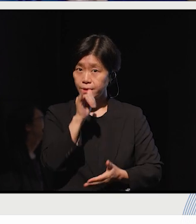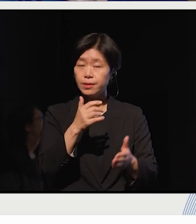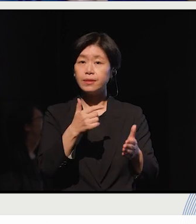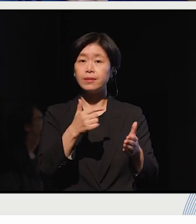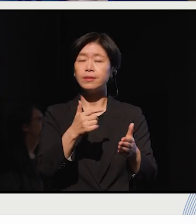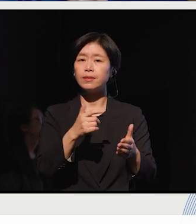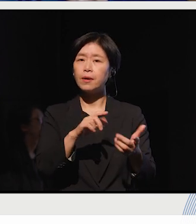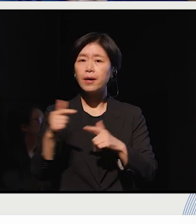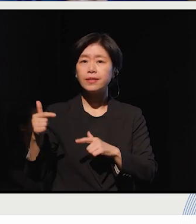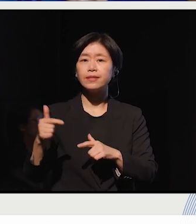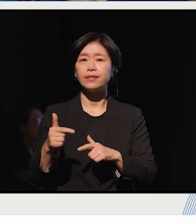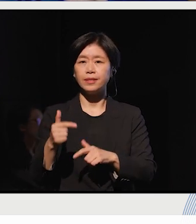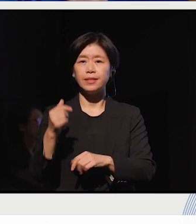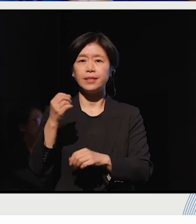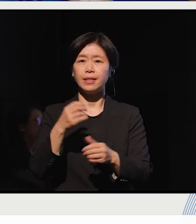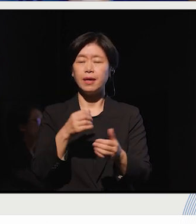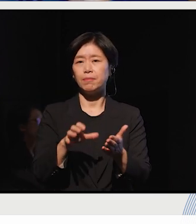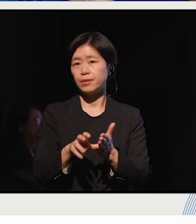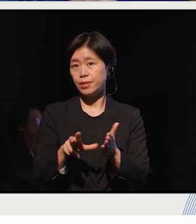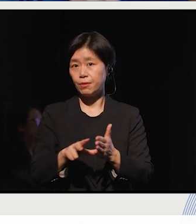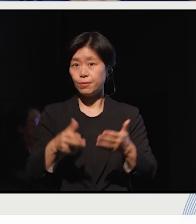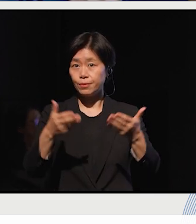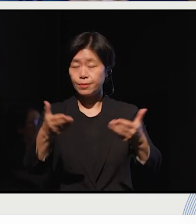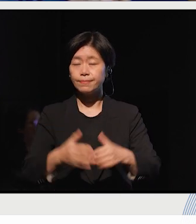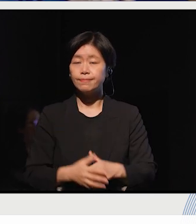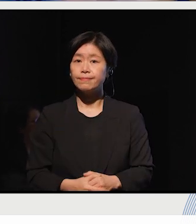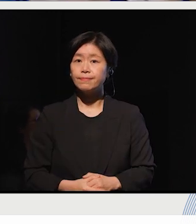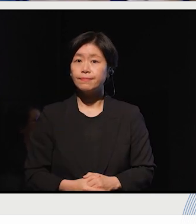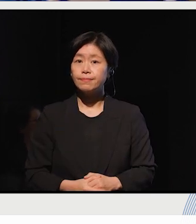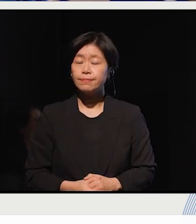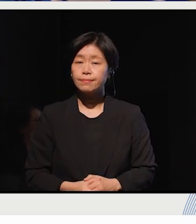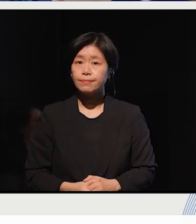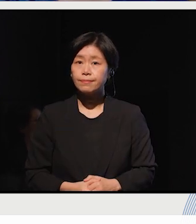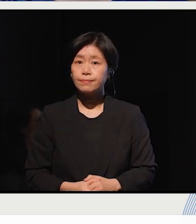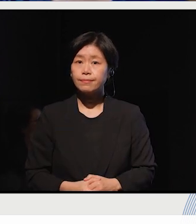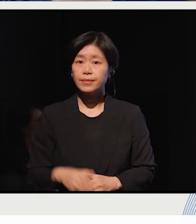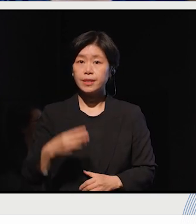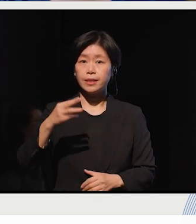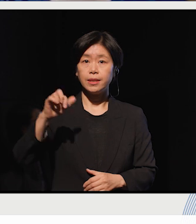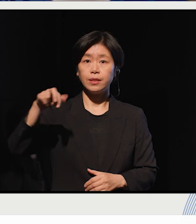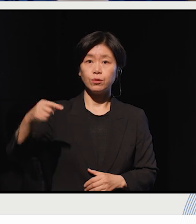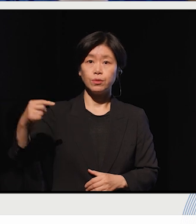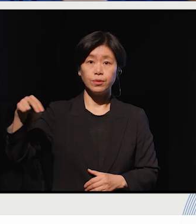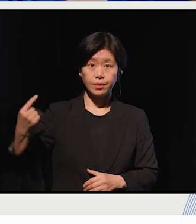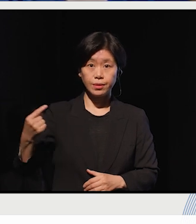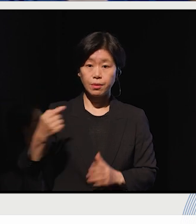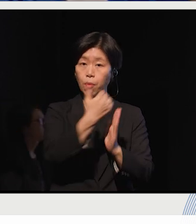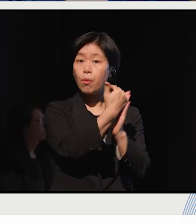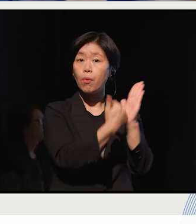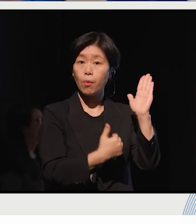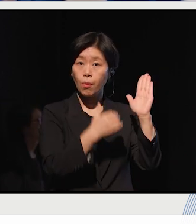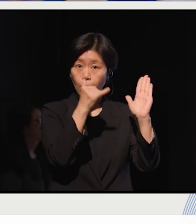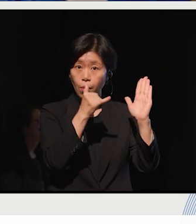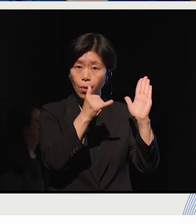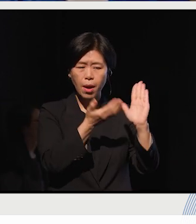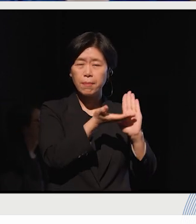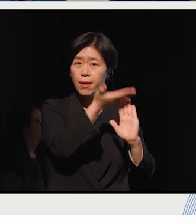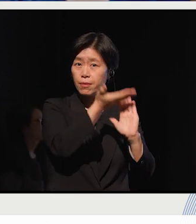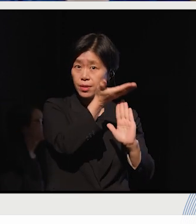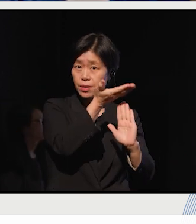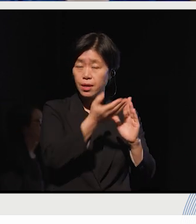of this resource list, I have two assessment tools that have been developed by two